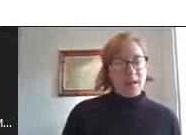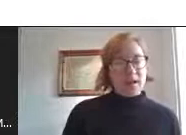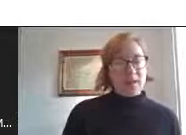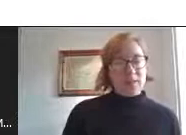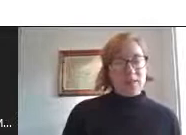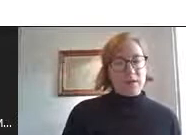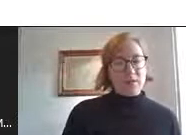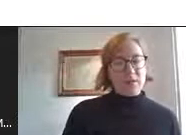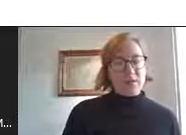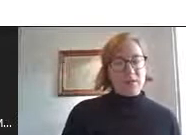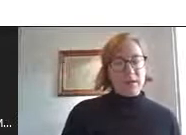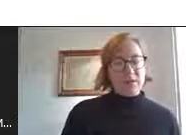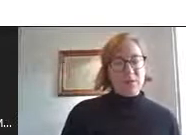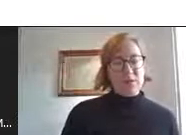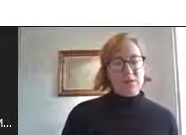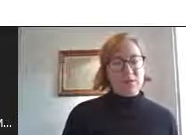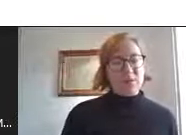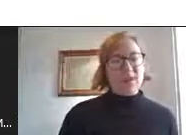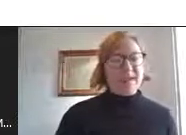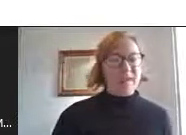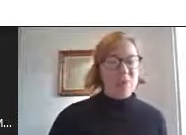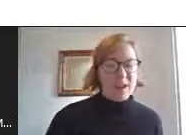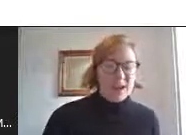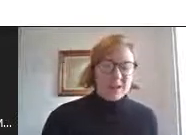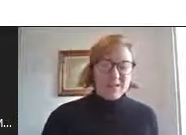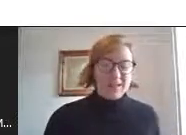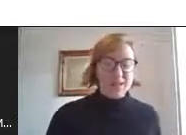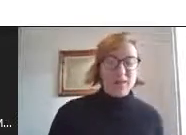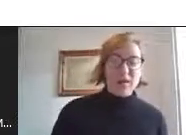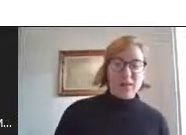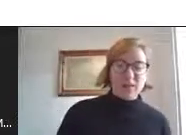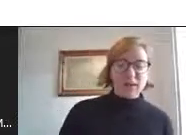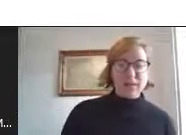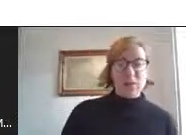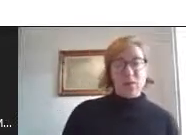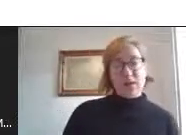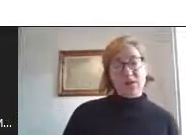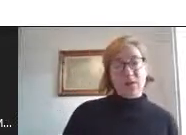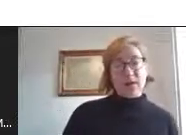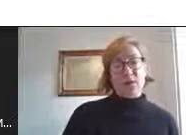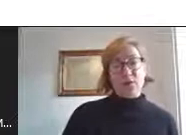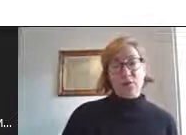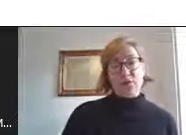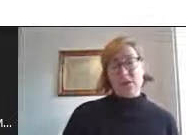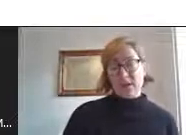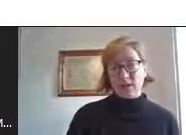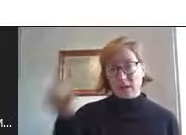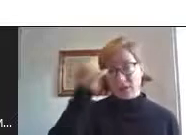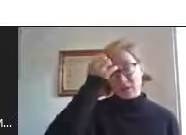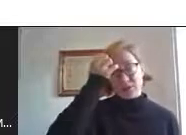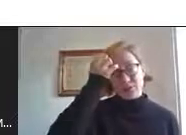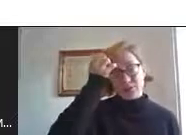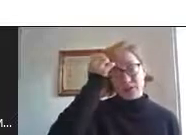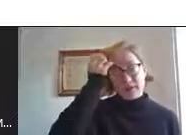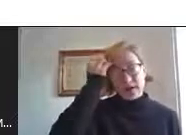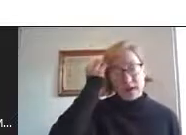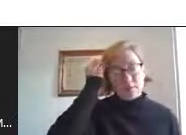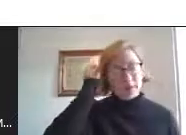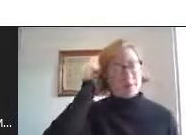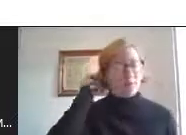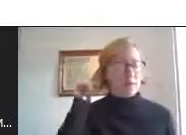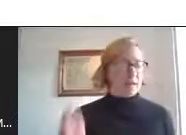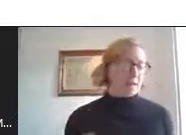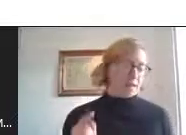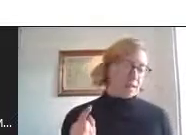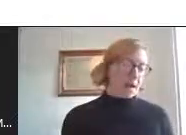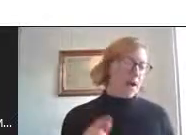doesn't speak. So it's selective mutism is relatively rare, so it affects 1 in every 140 young children.